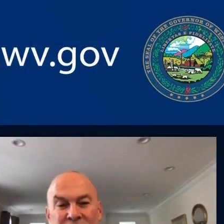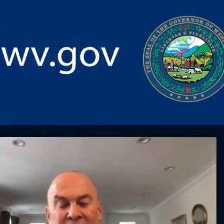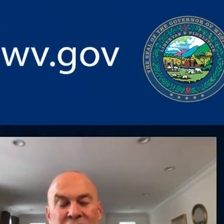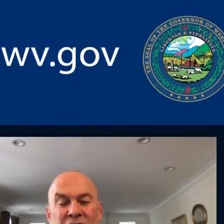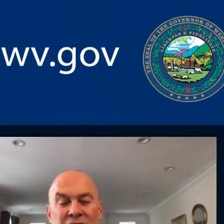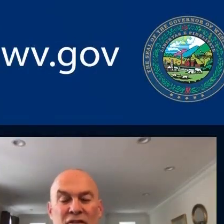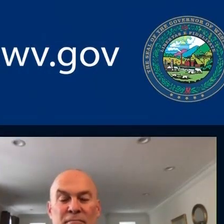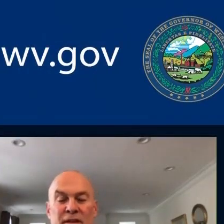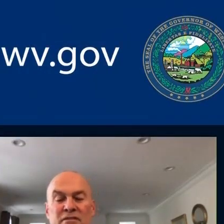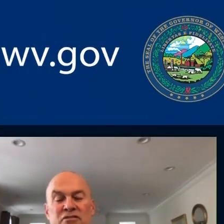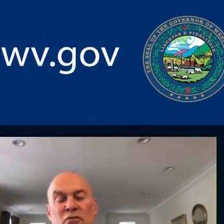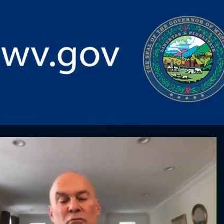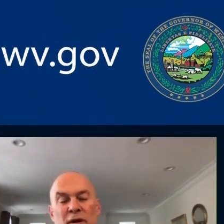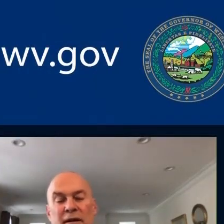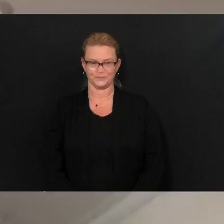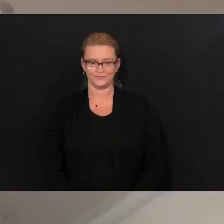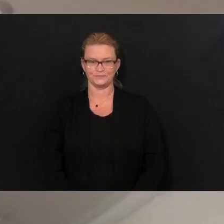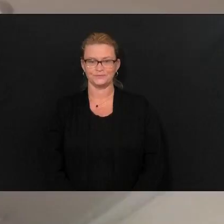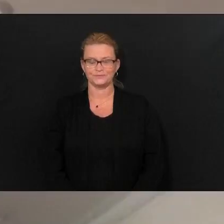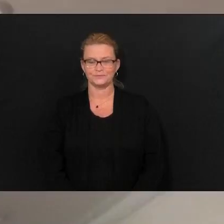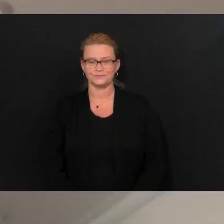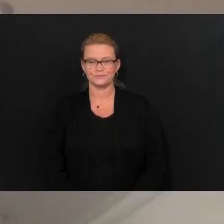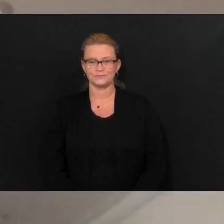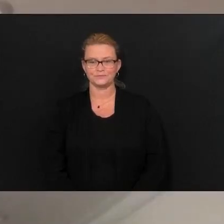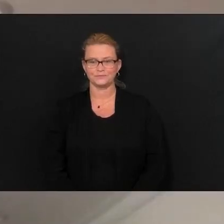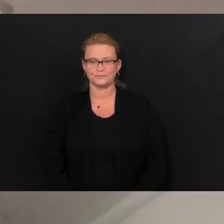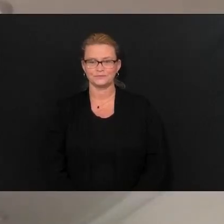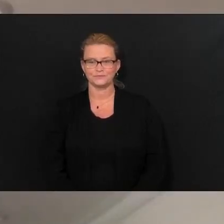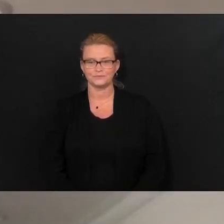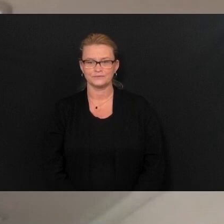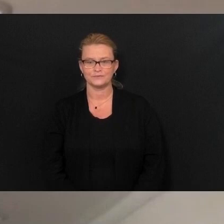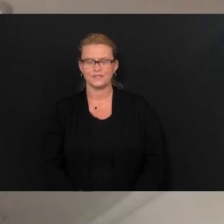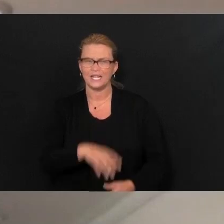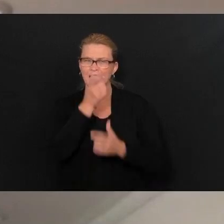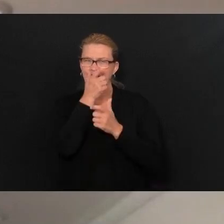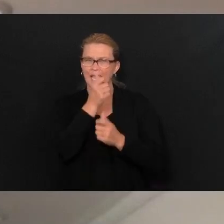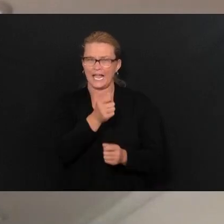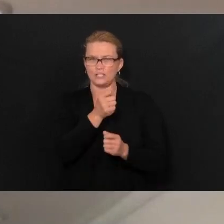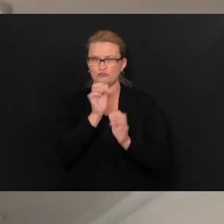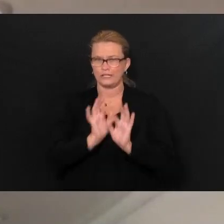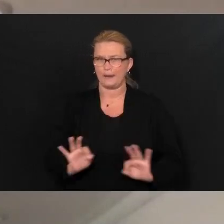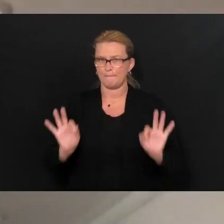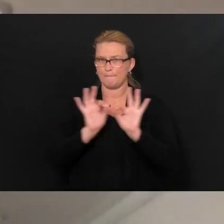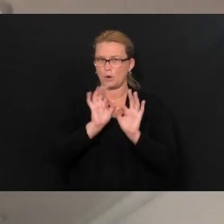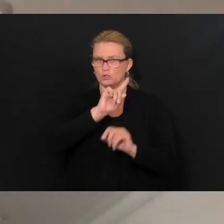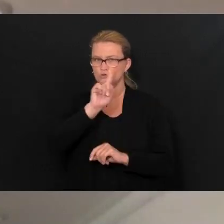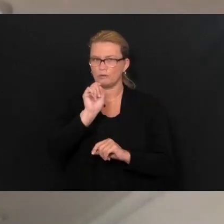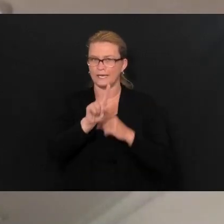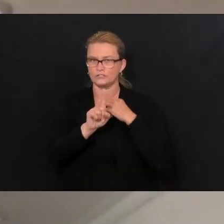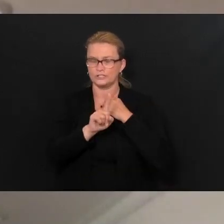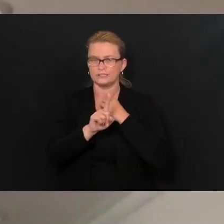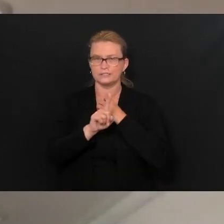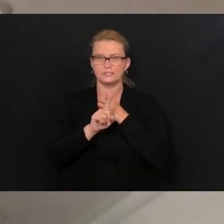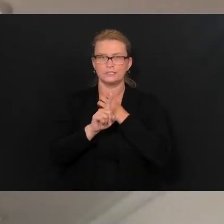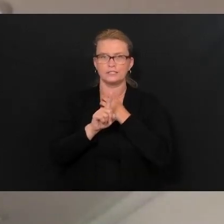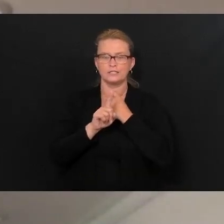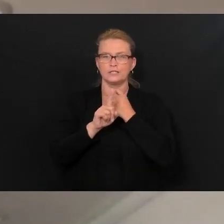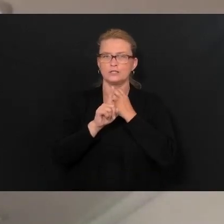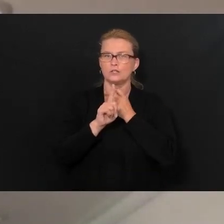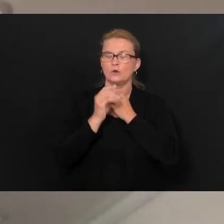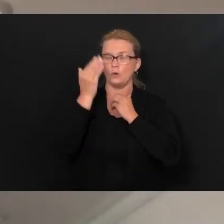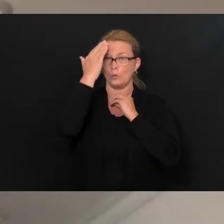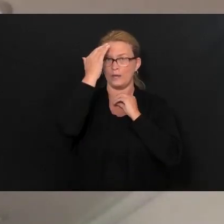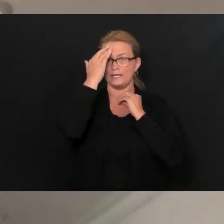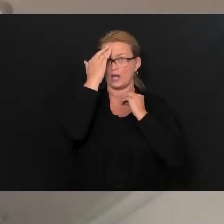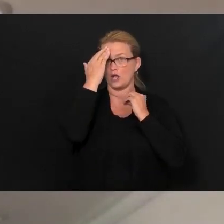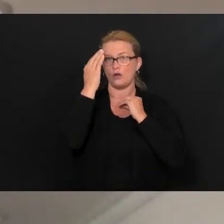Well, thank you, Governor. So I think that that's a really interesting and important question. We know in looking at data